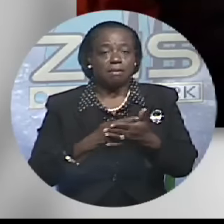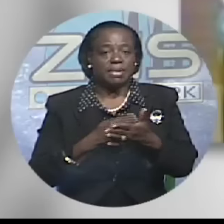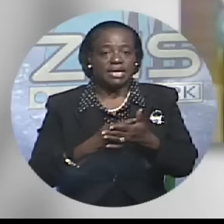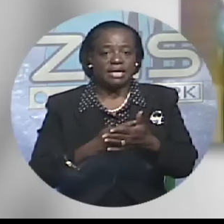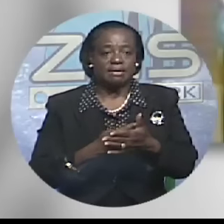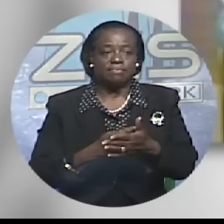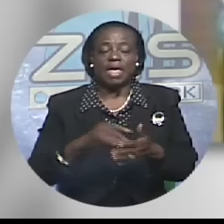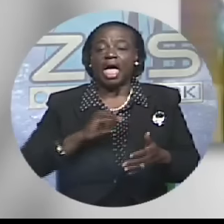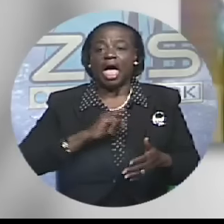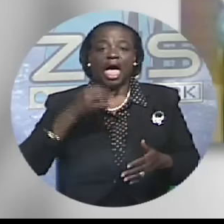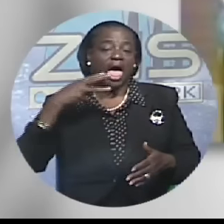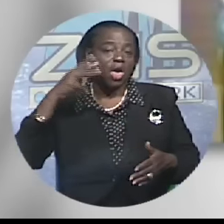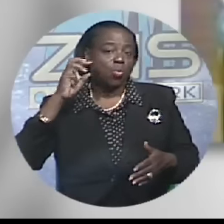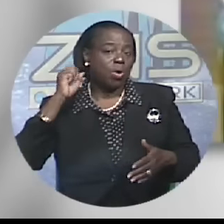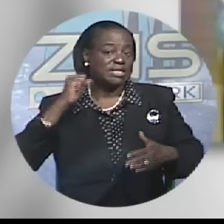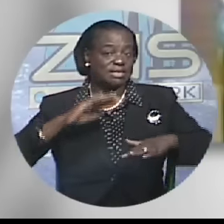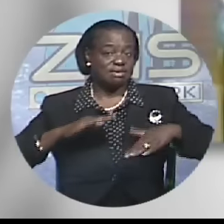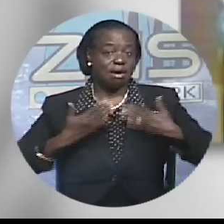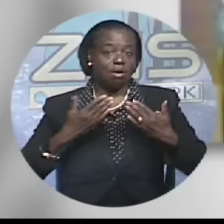started. You couldn't